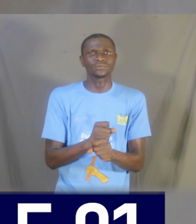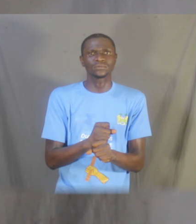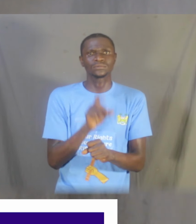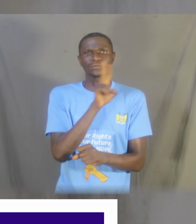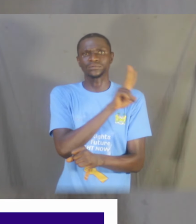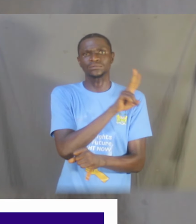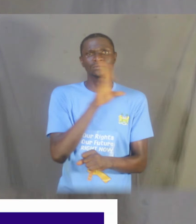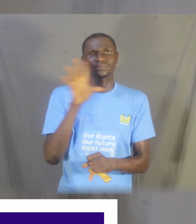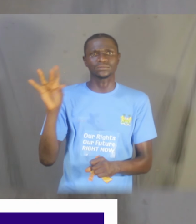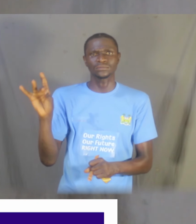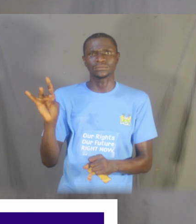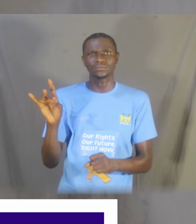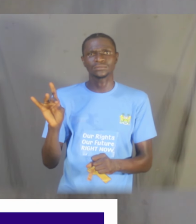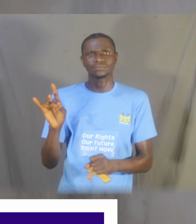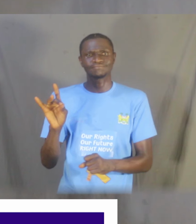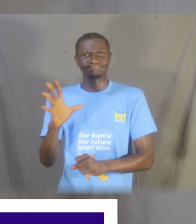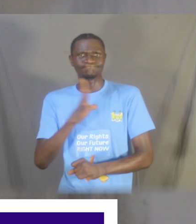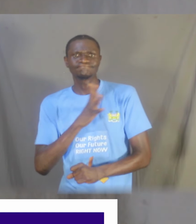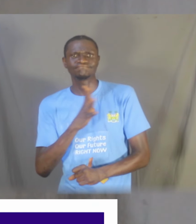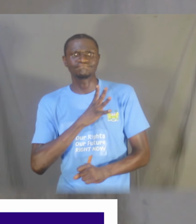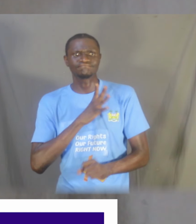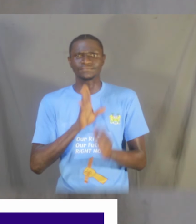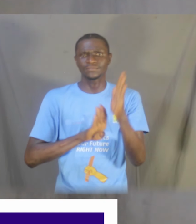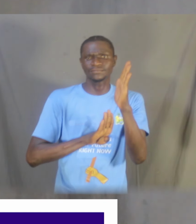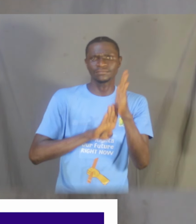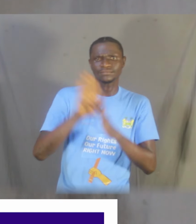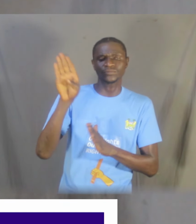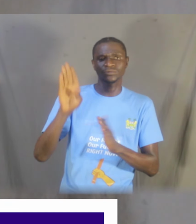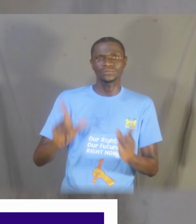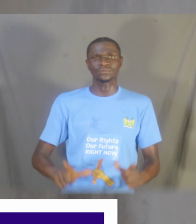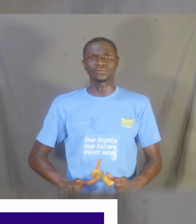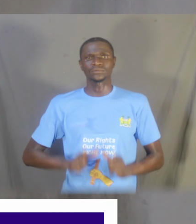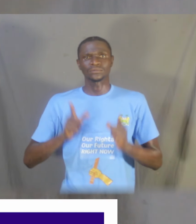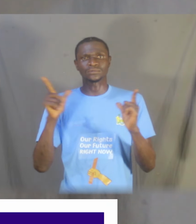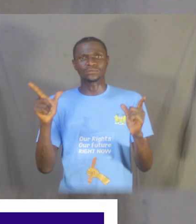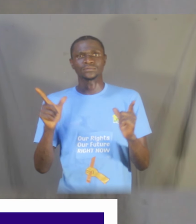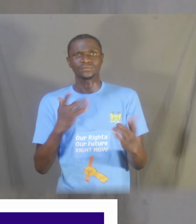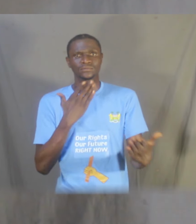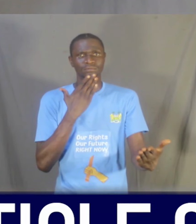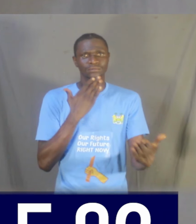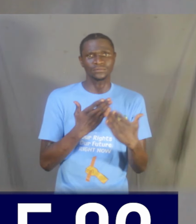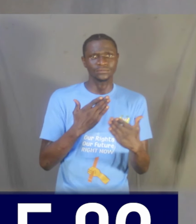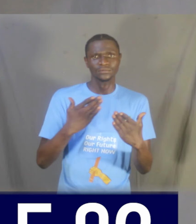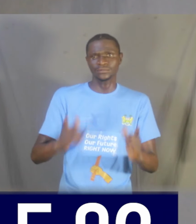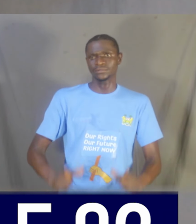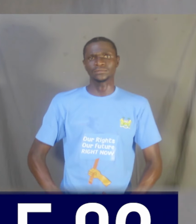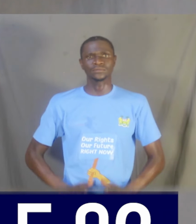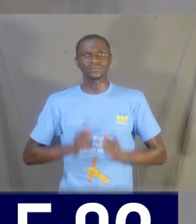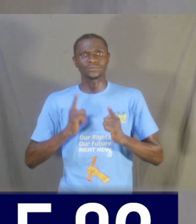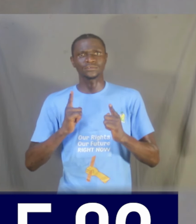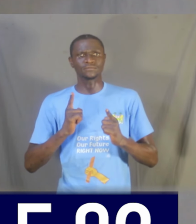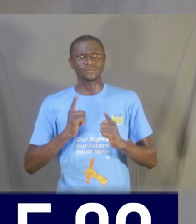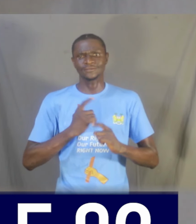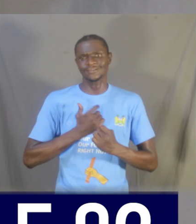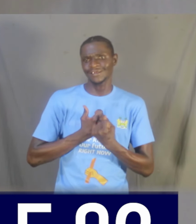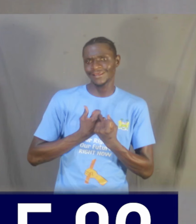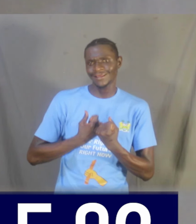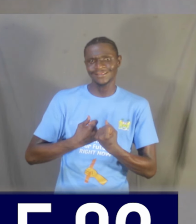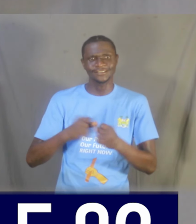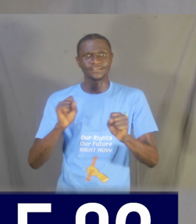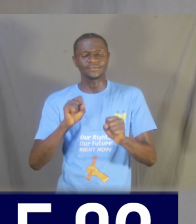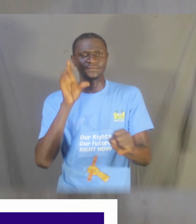collection. Mandates the collection of data for policy making while respecting privacy and confidentiality. Article 32.